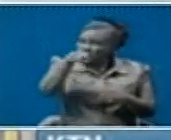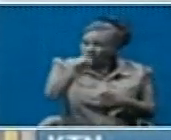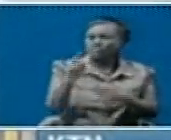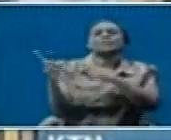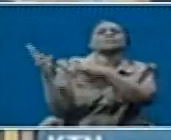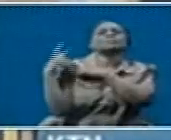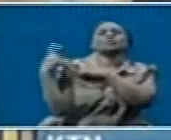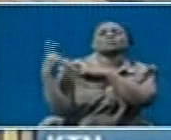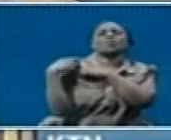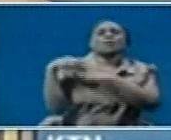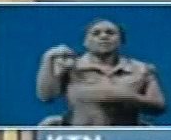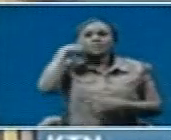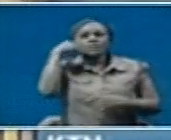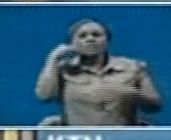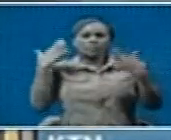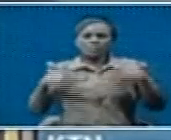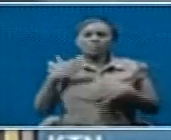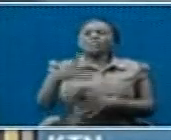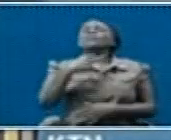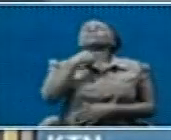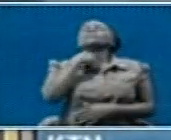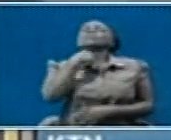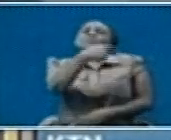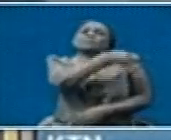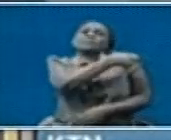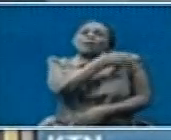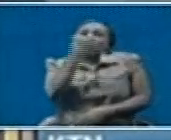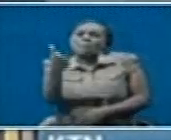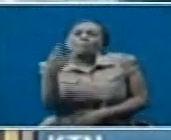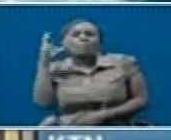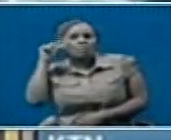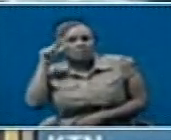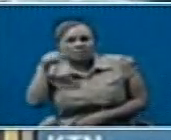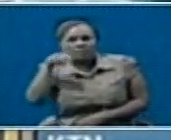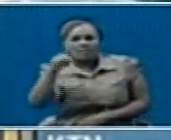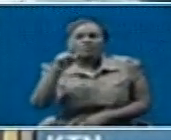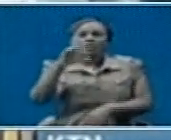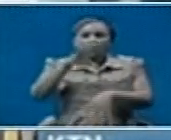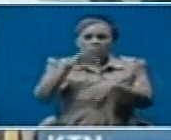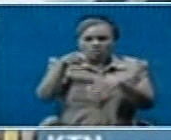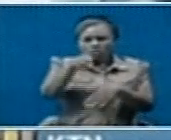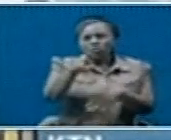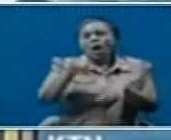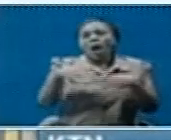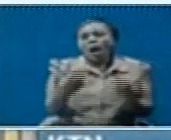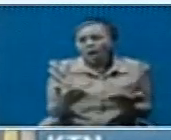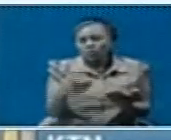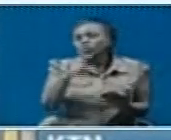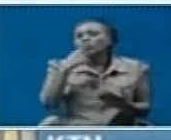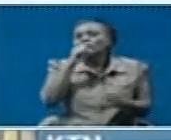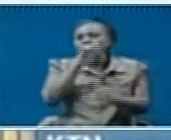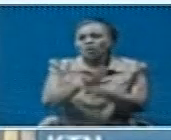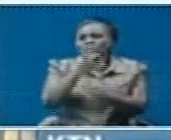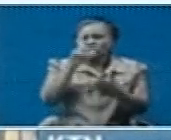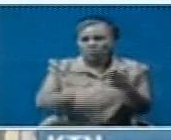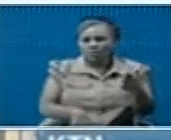you. So for those patients who are stuck in hospitals in Mombasa, who are getting no attention, what hope or assurance can you give them?